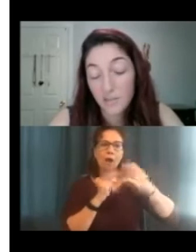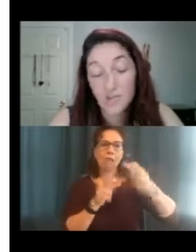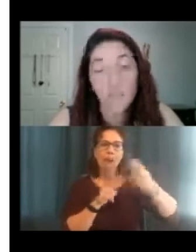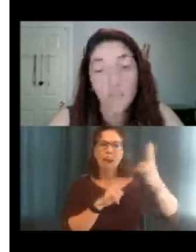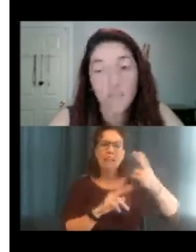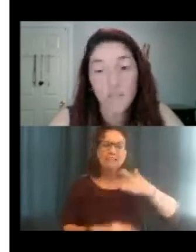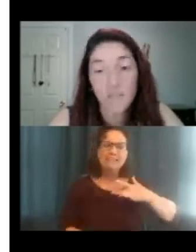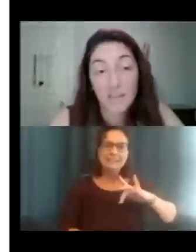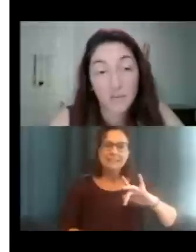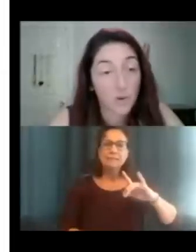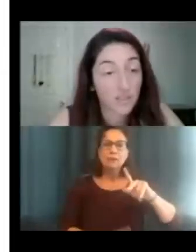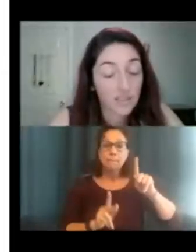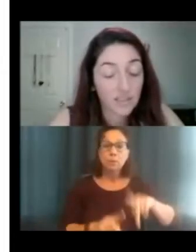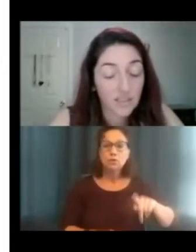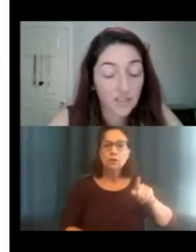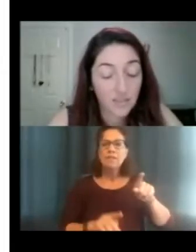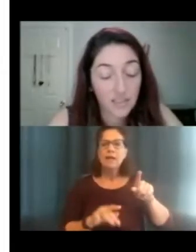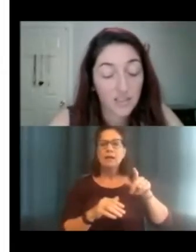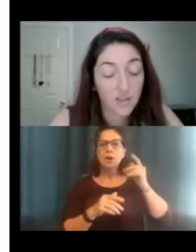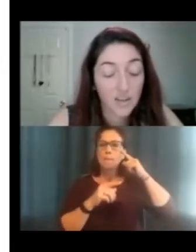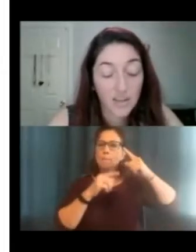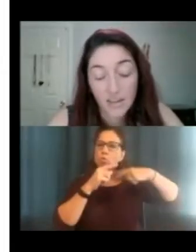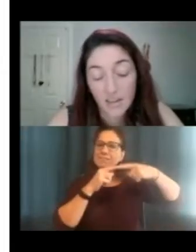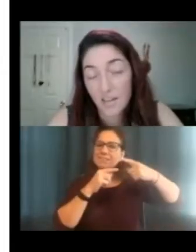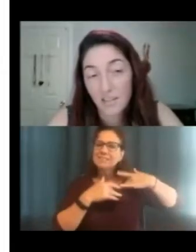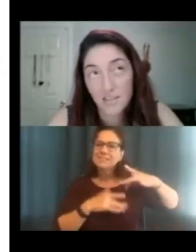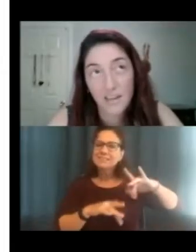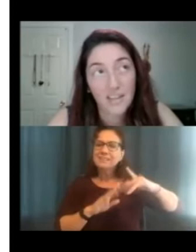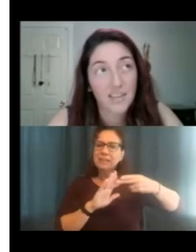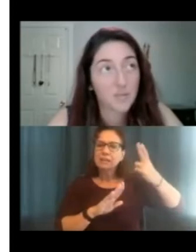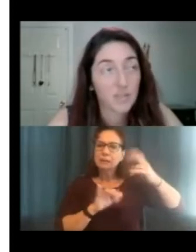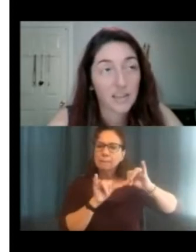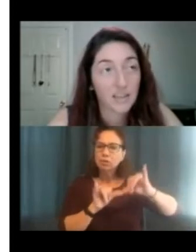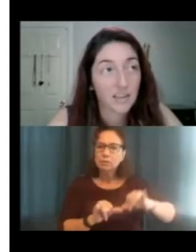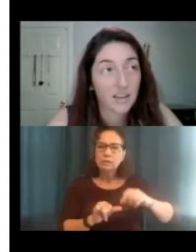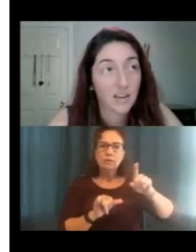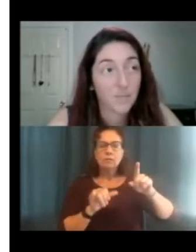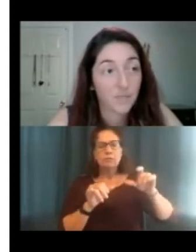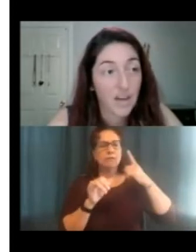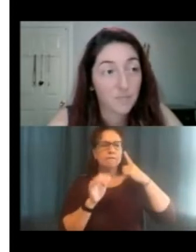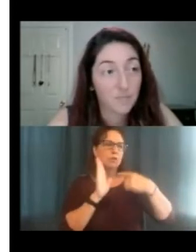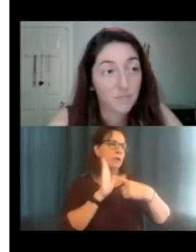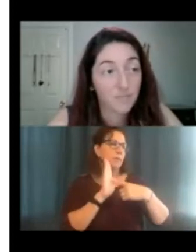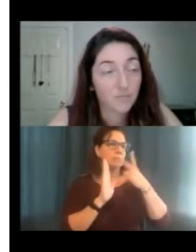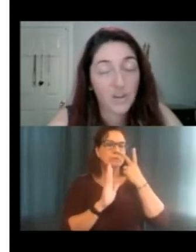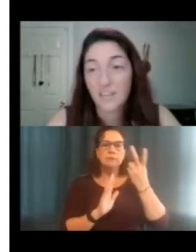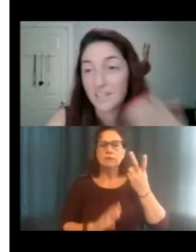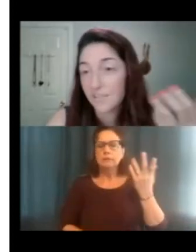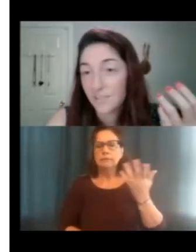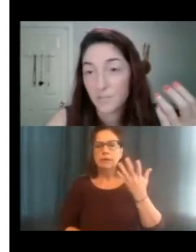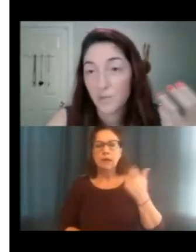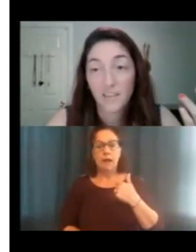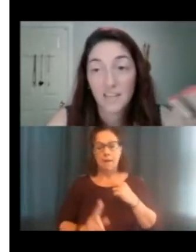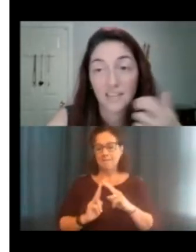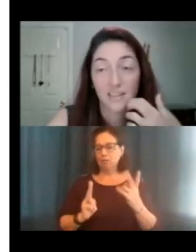scale, which is designed to measure sensory processing sensitivity. So the scale has items like I'm very